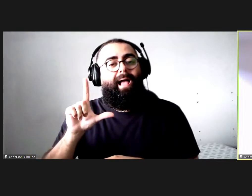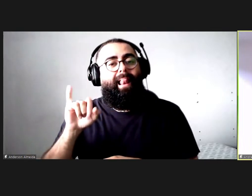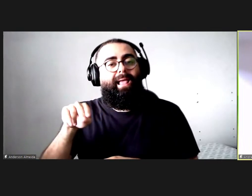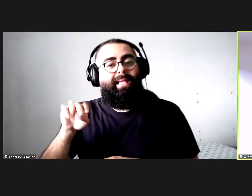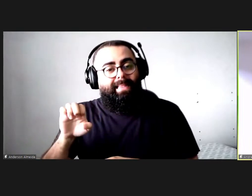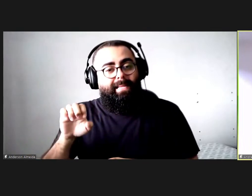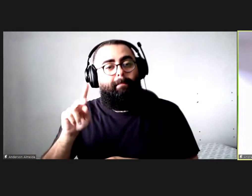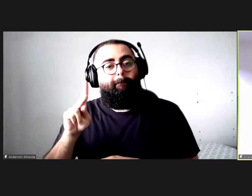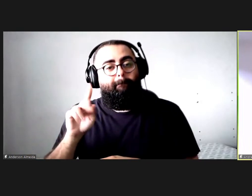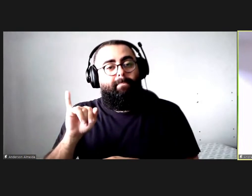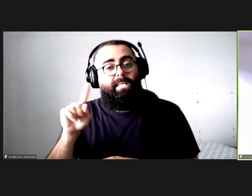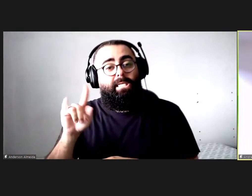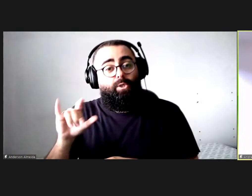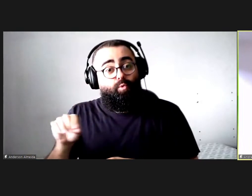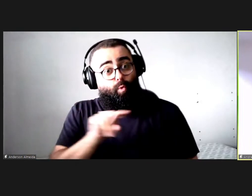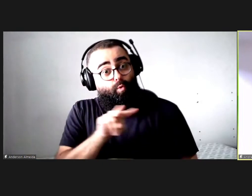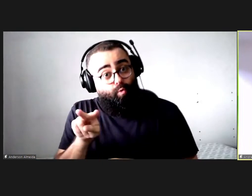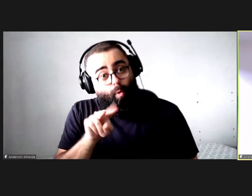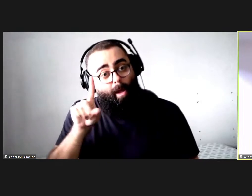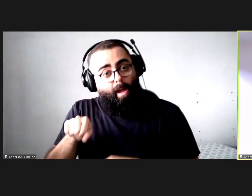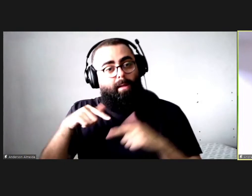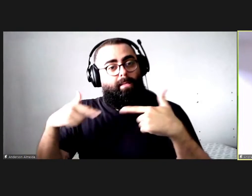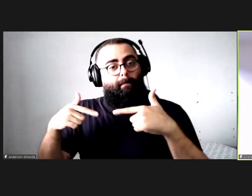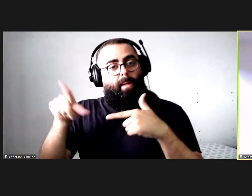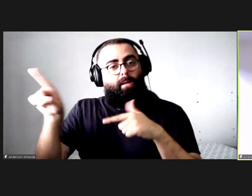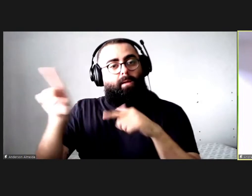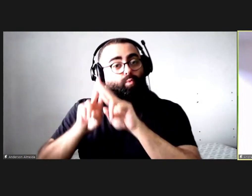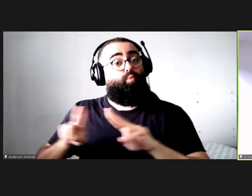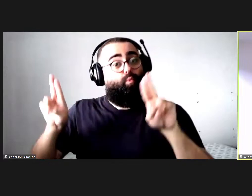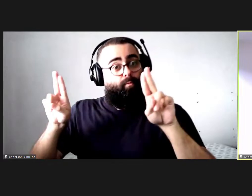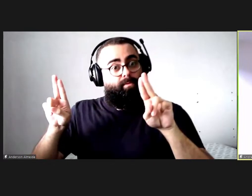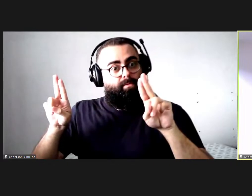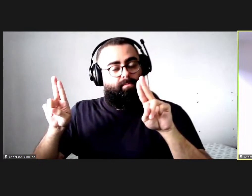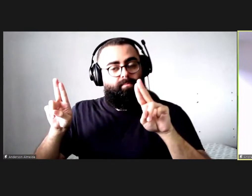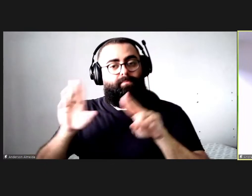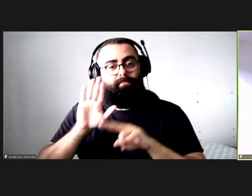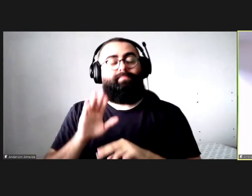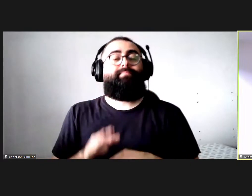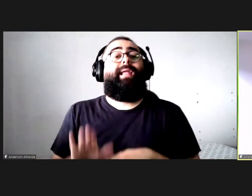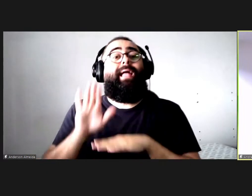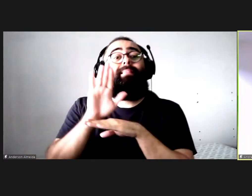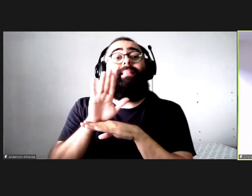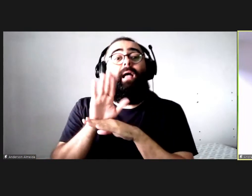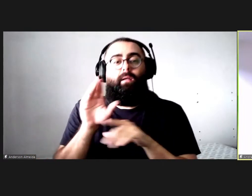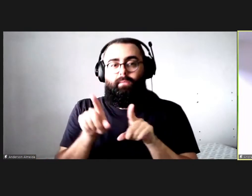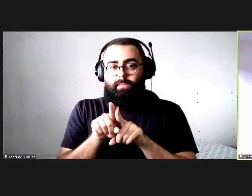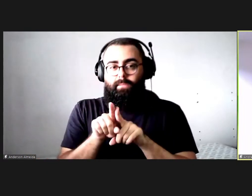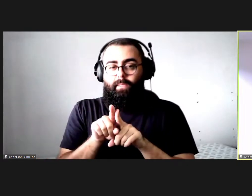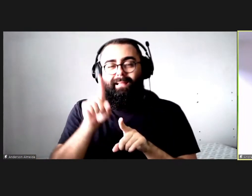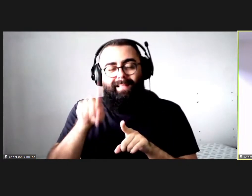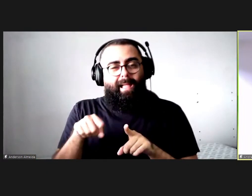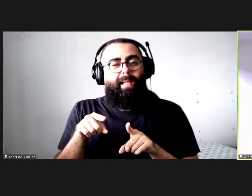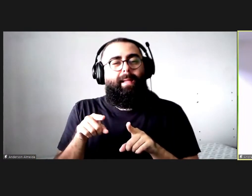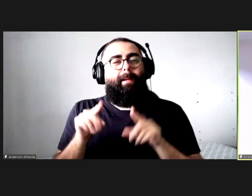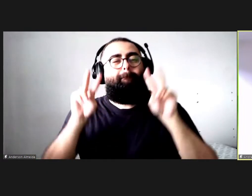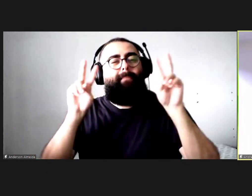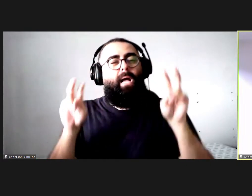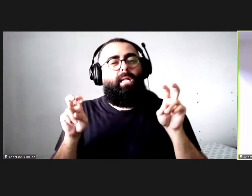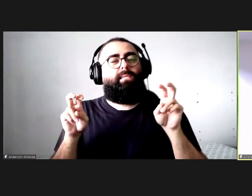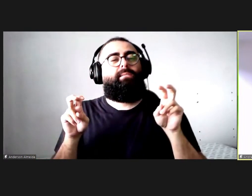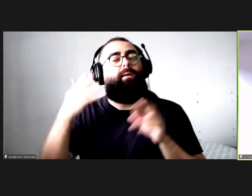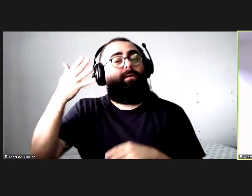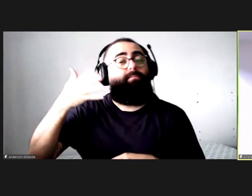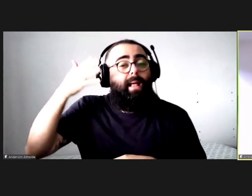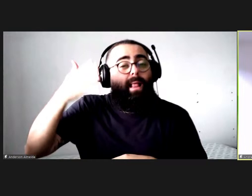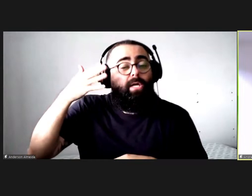Federal University of Santa Catarina. In the afternoon, we have the conference Similarities and Differences in the